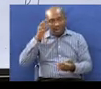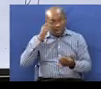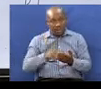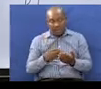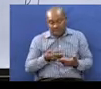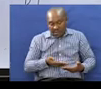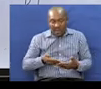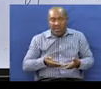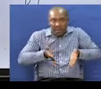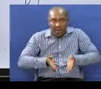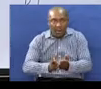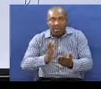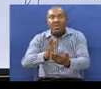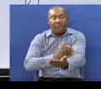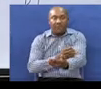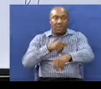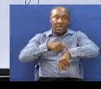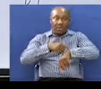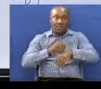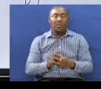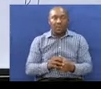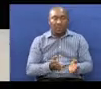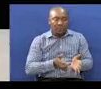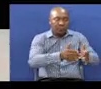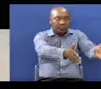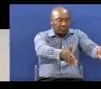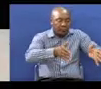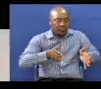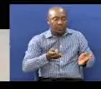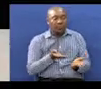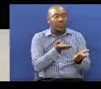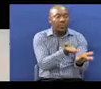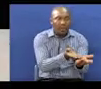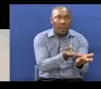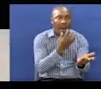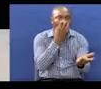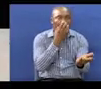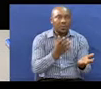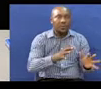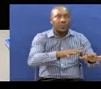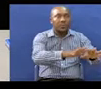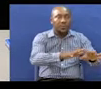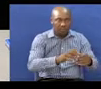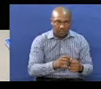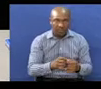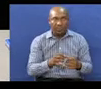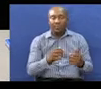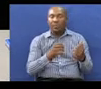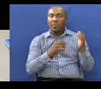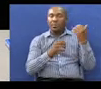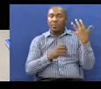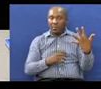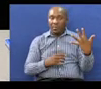premature babies, but also it is used by people who are in